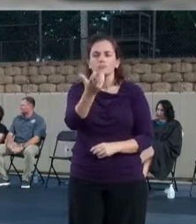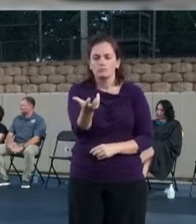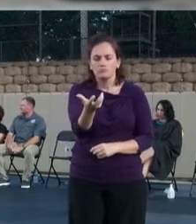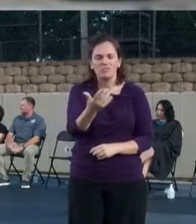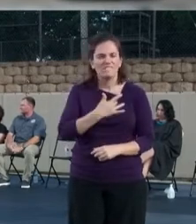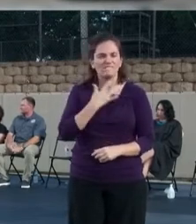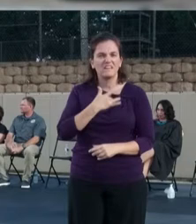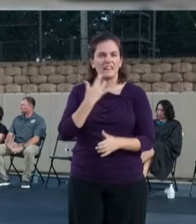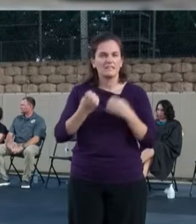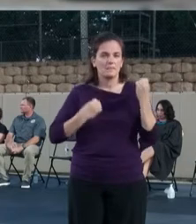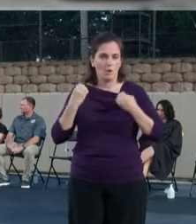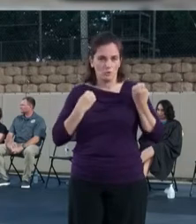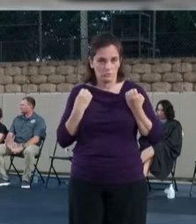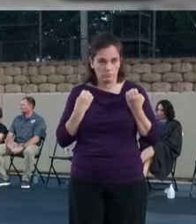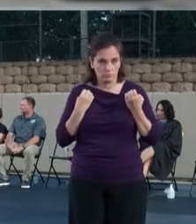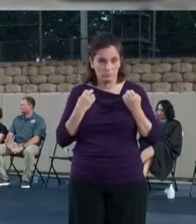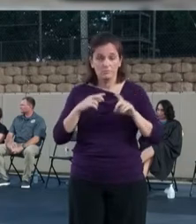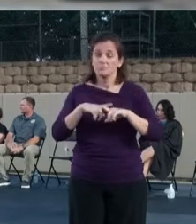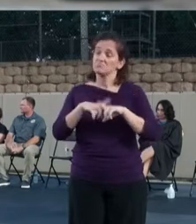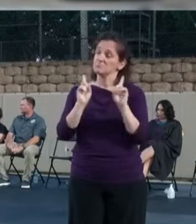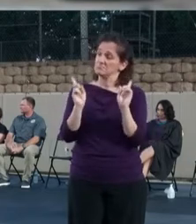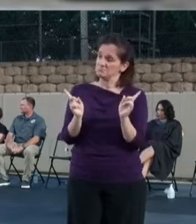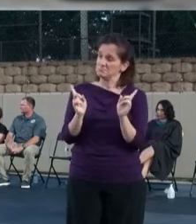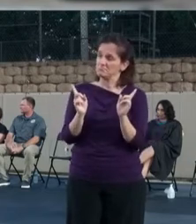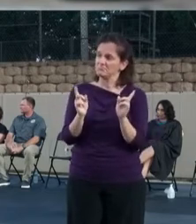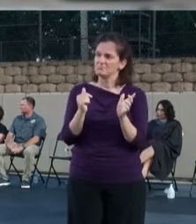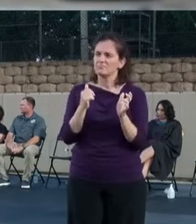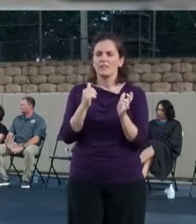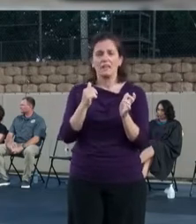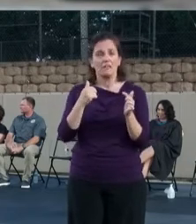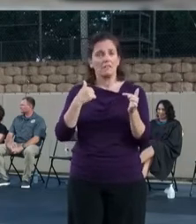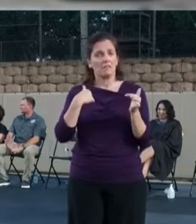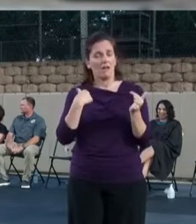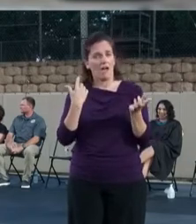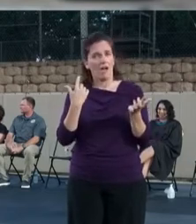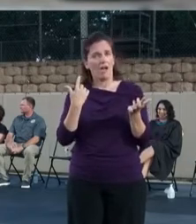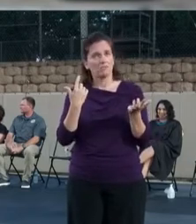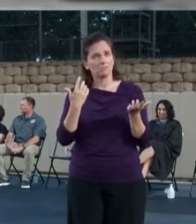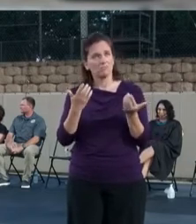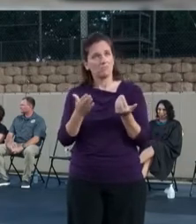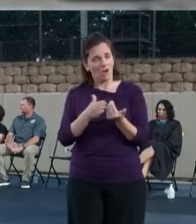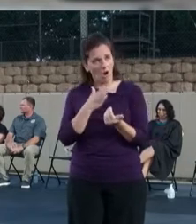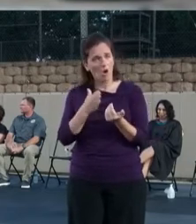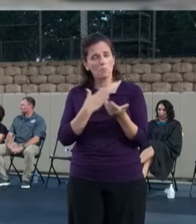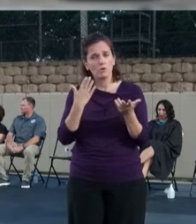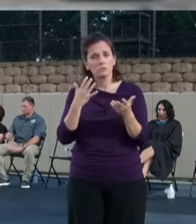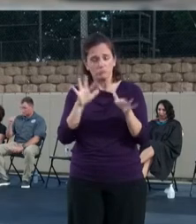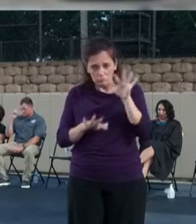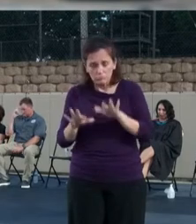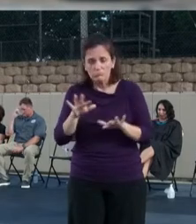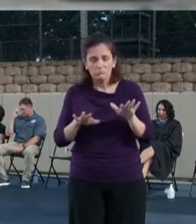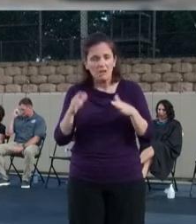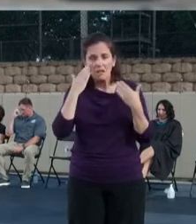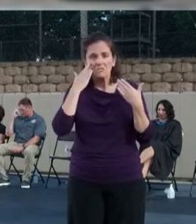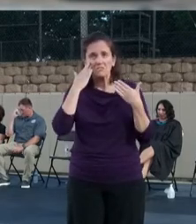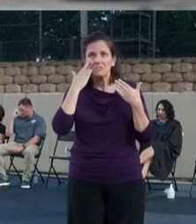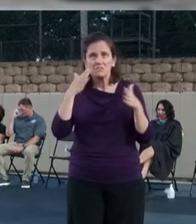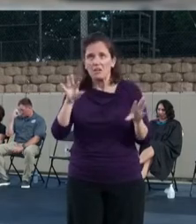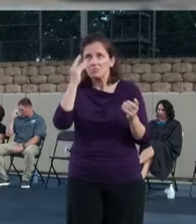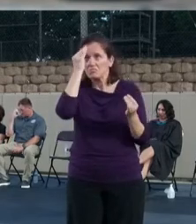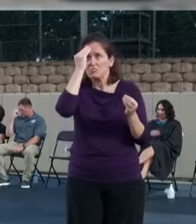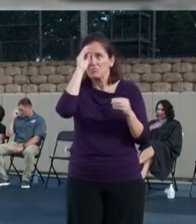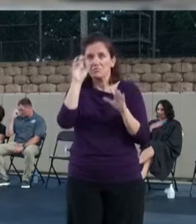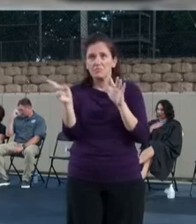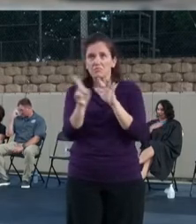emotions. However, I found myself almost lost for words to address you tonight. So I decided to